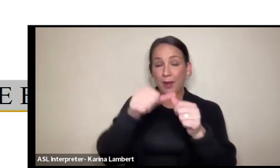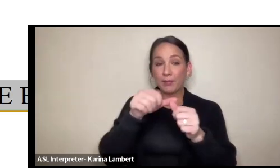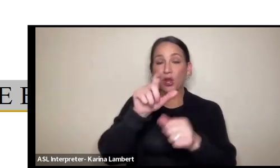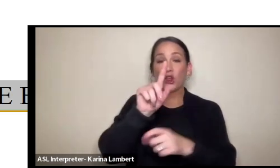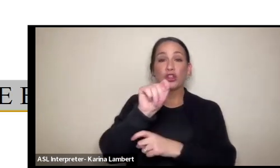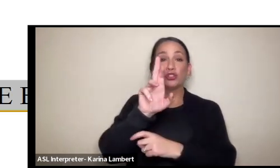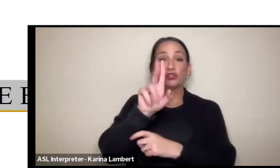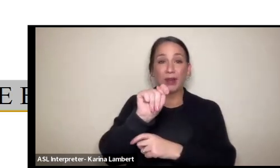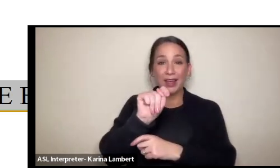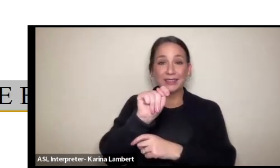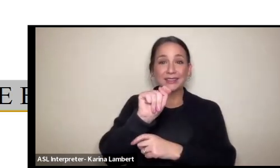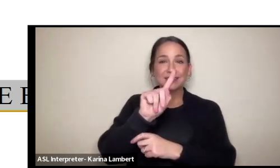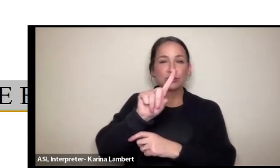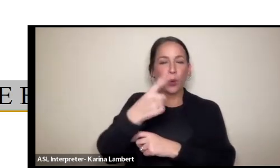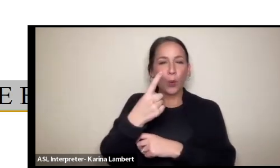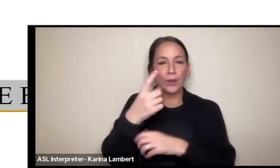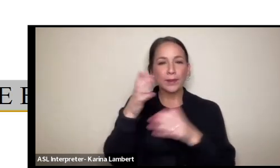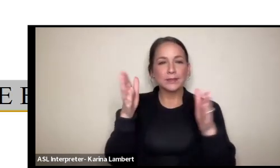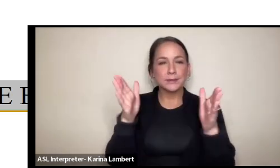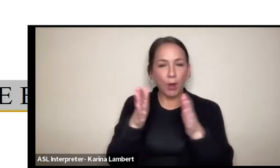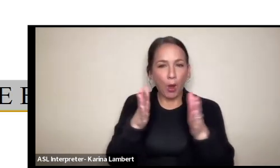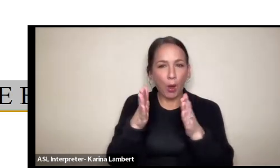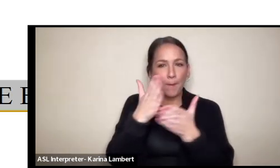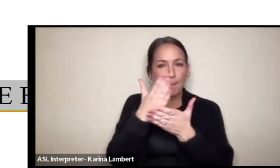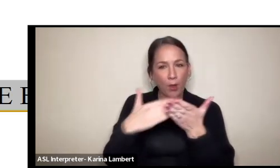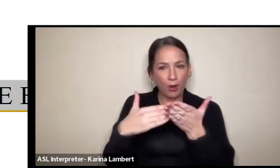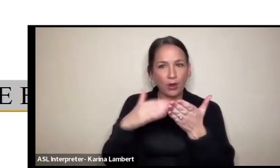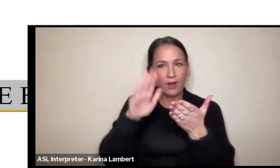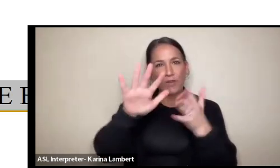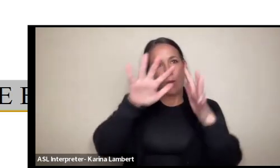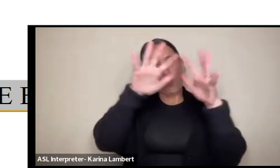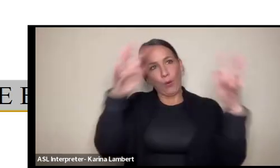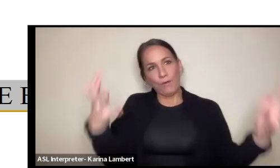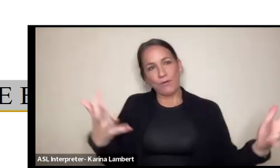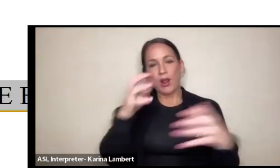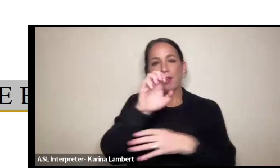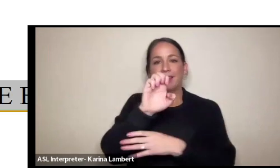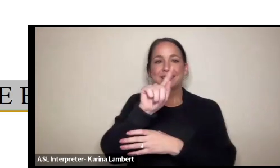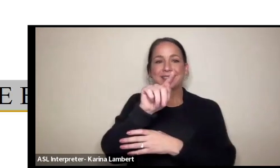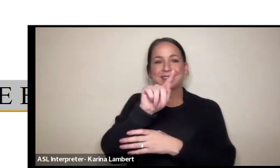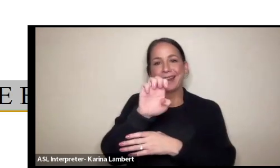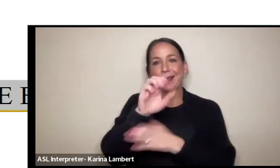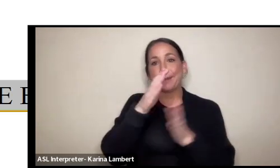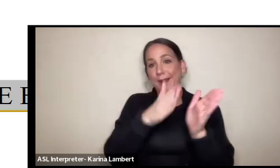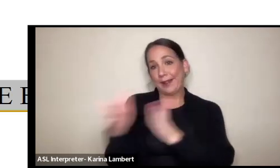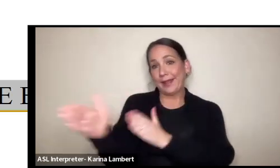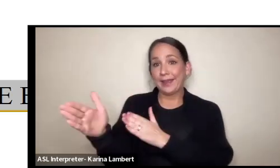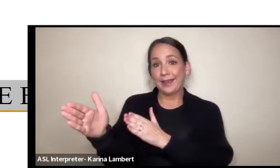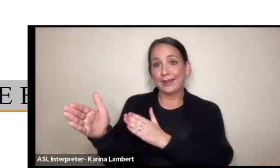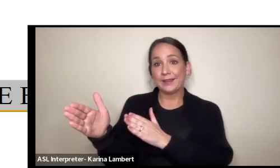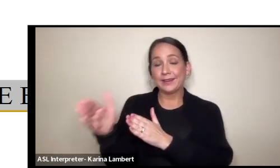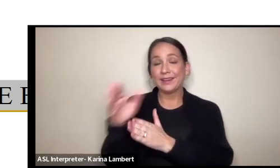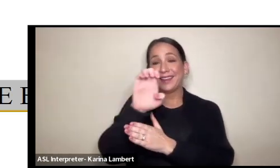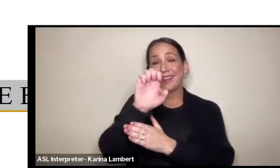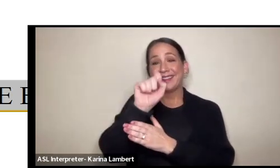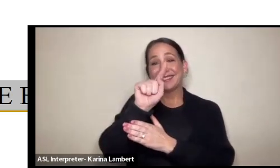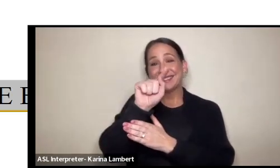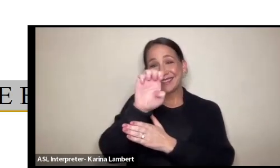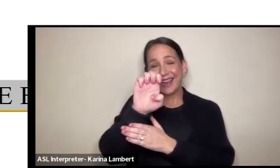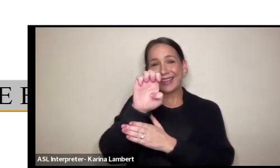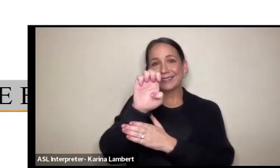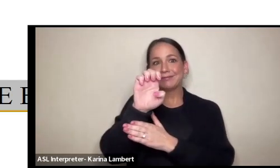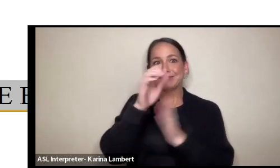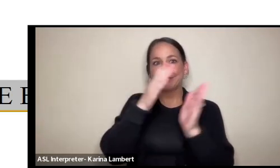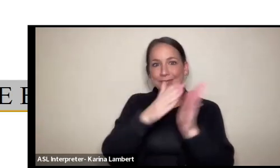is only a small part of the estate plan. The estate plan is a bigger